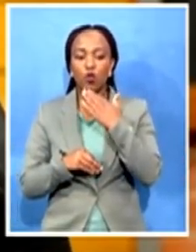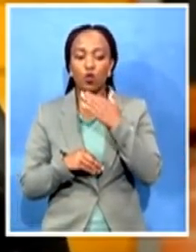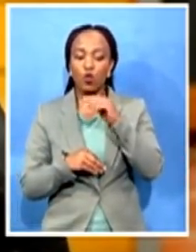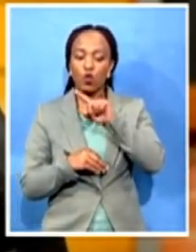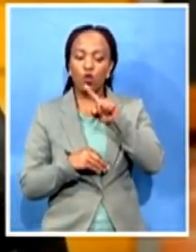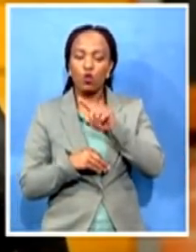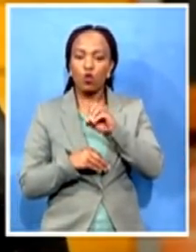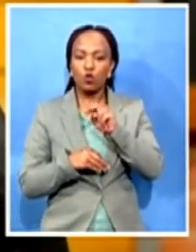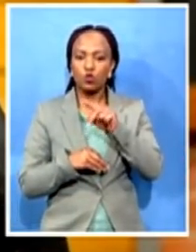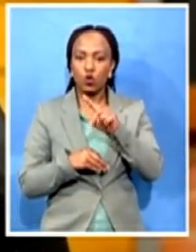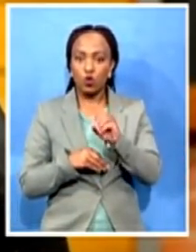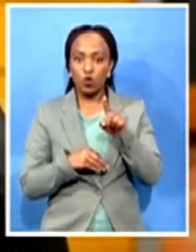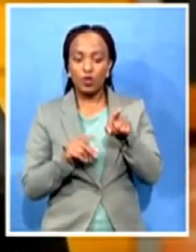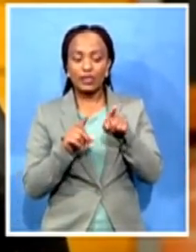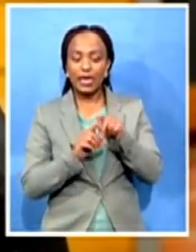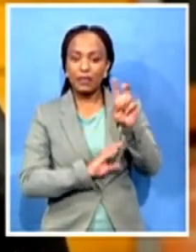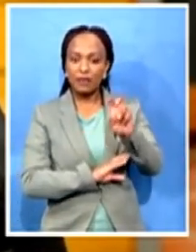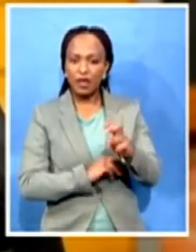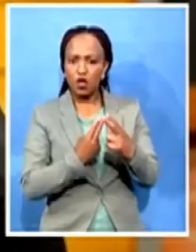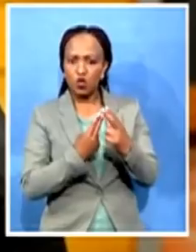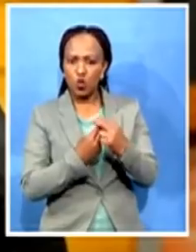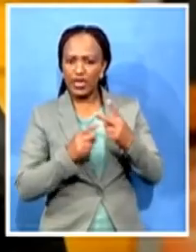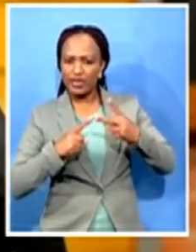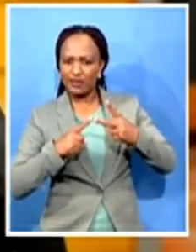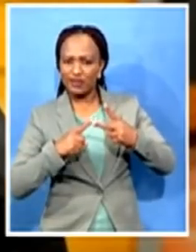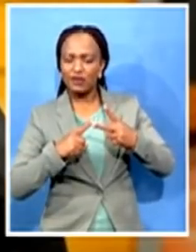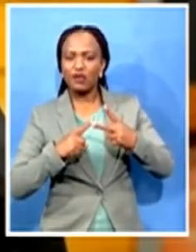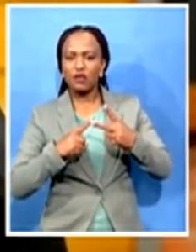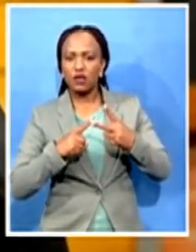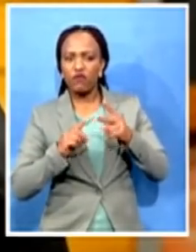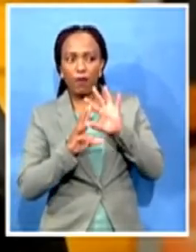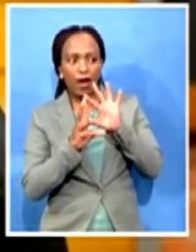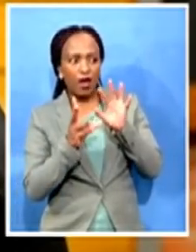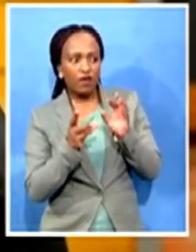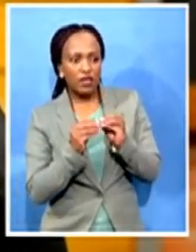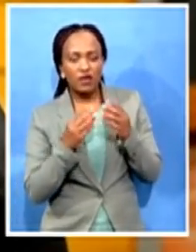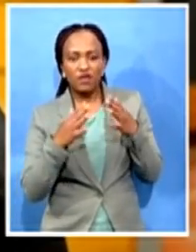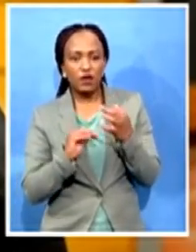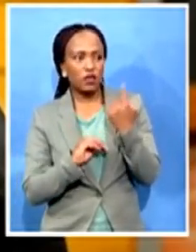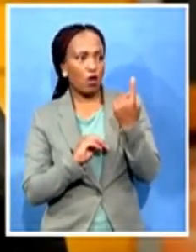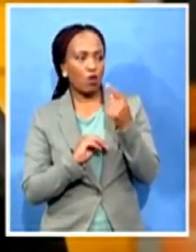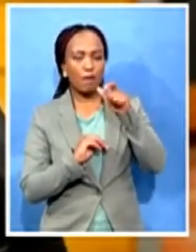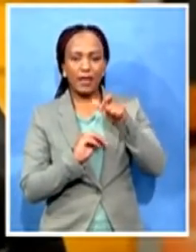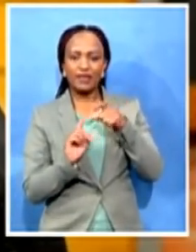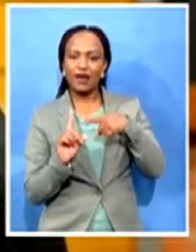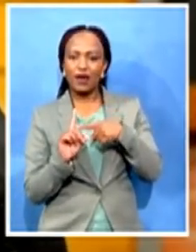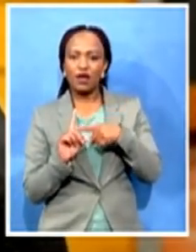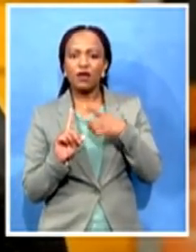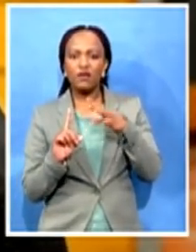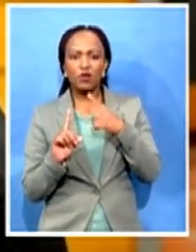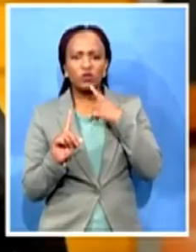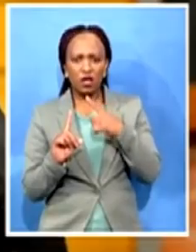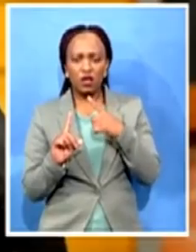Unit, from all the aspects, he has been the only one, I must say, together with one or two of his ex-work colleagues, that has